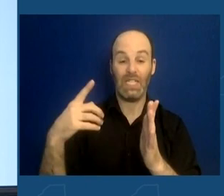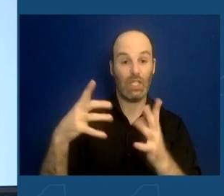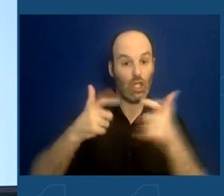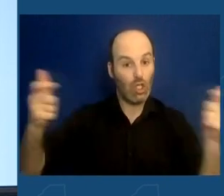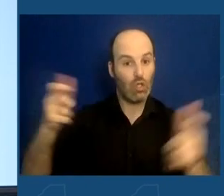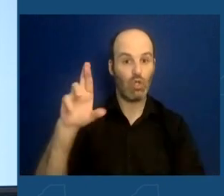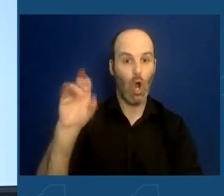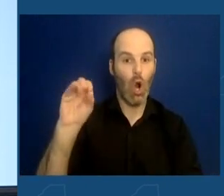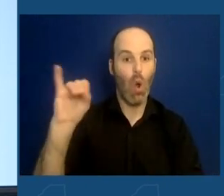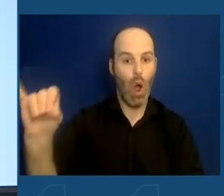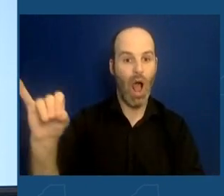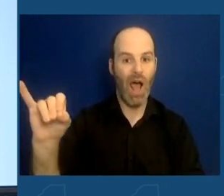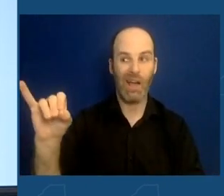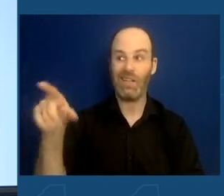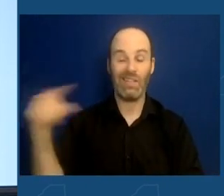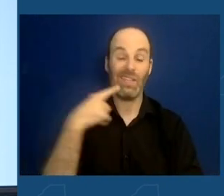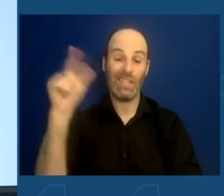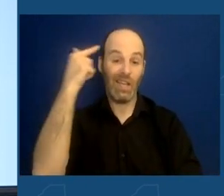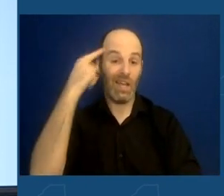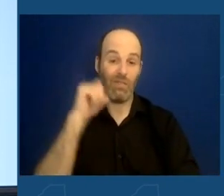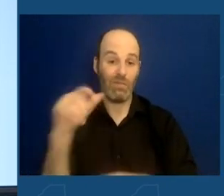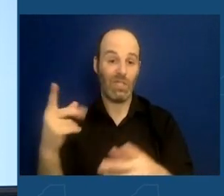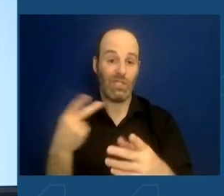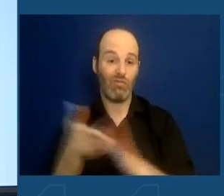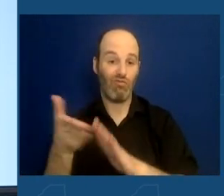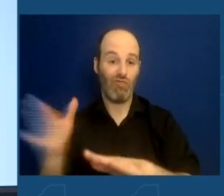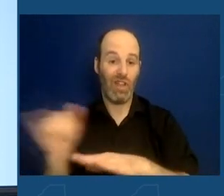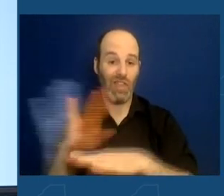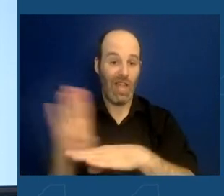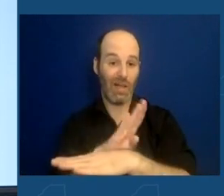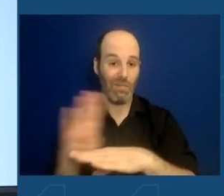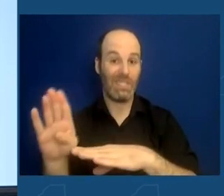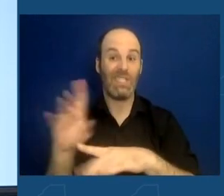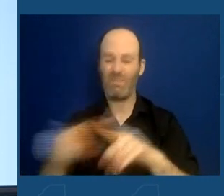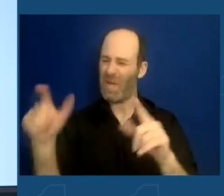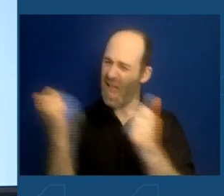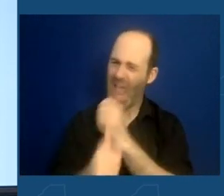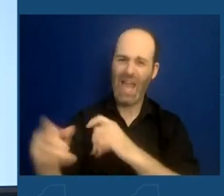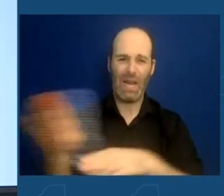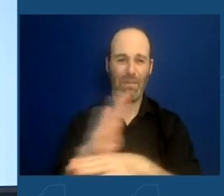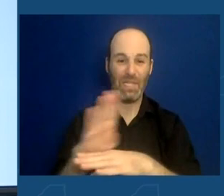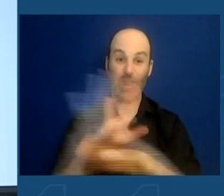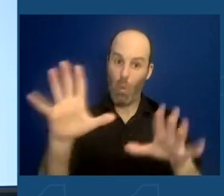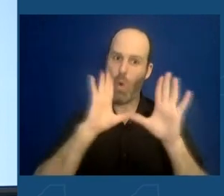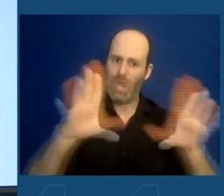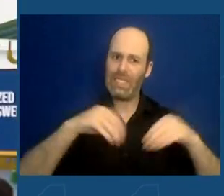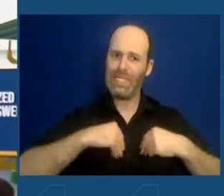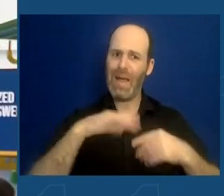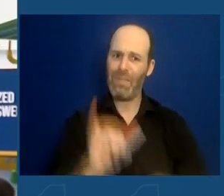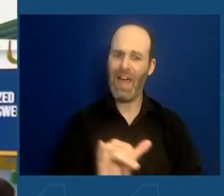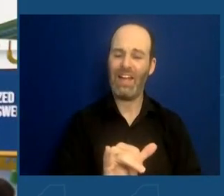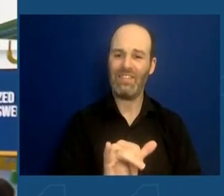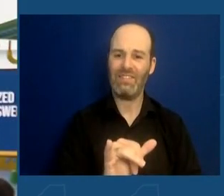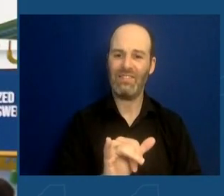doesn't run like a business. Any business owner will take that ratio of an ROI. And if you actually...